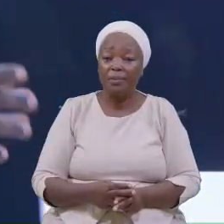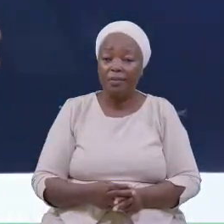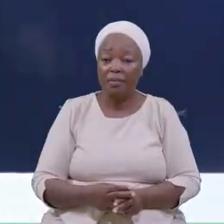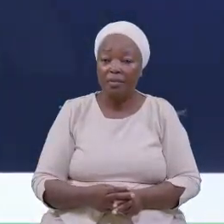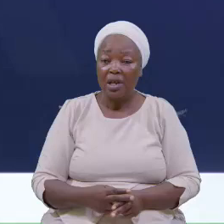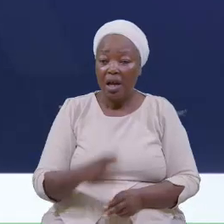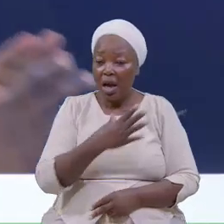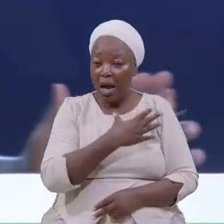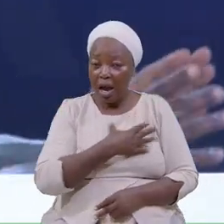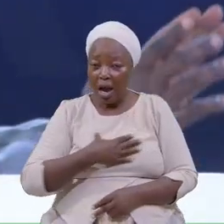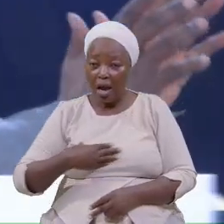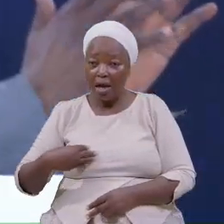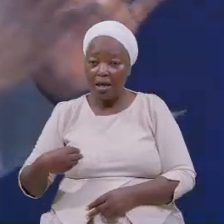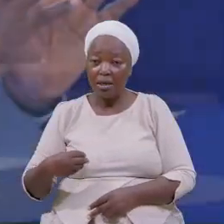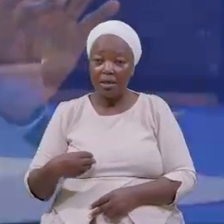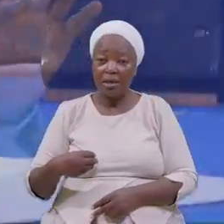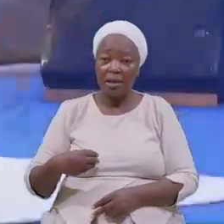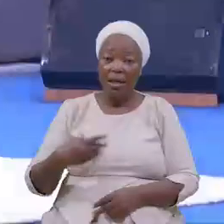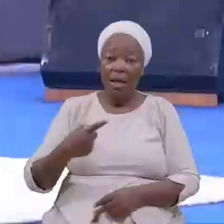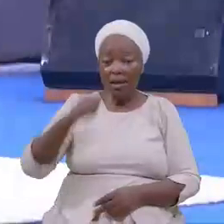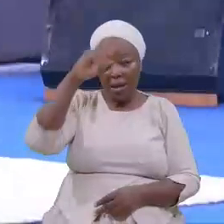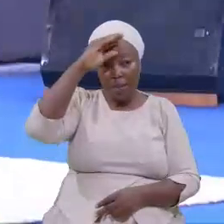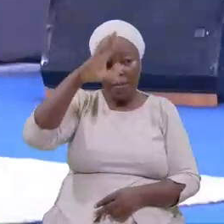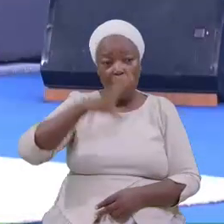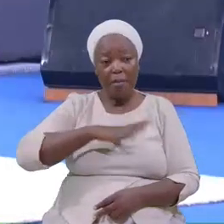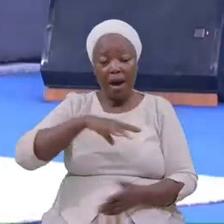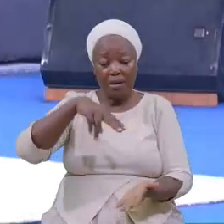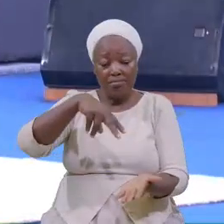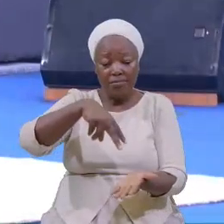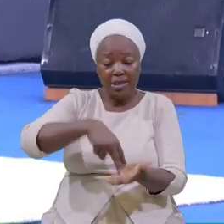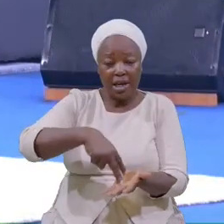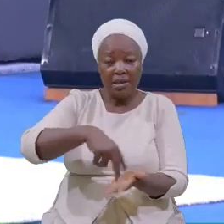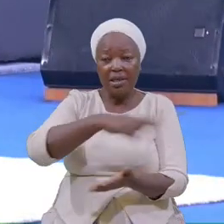And he lived and he walked.